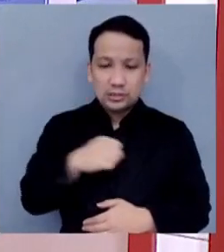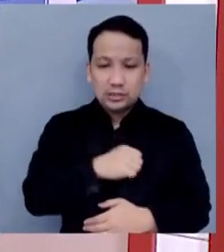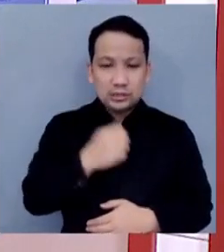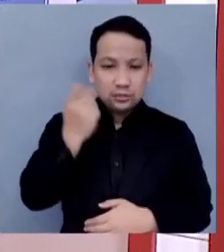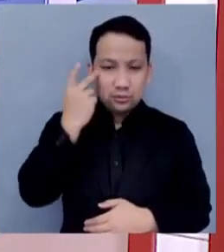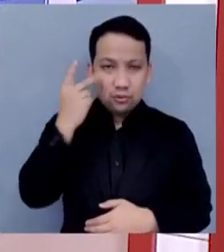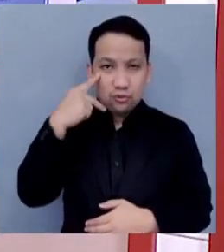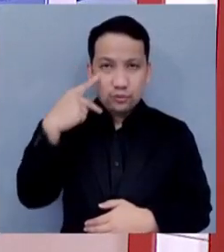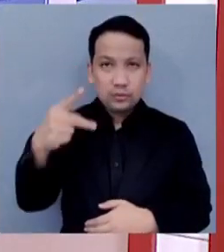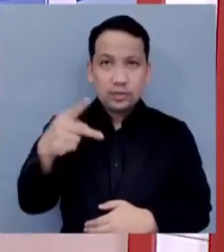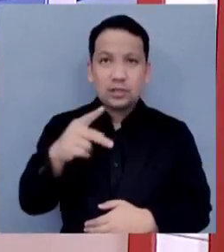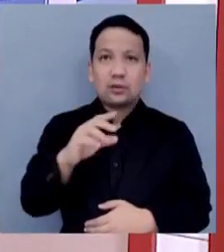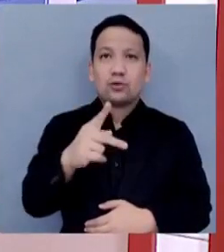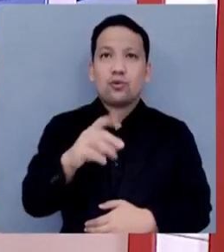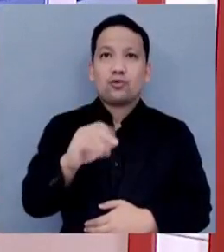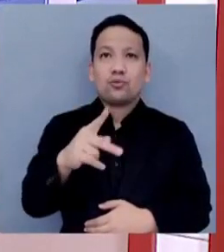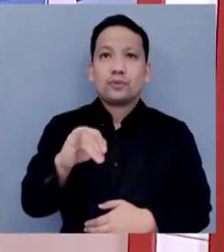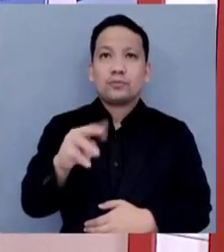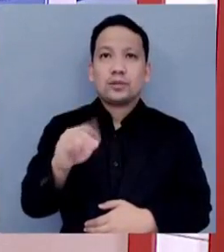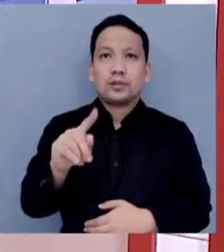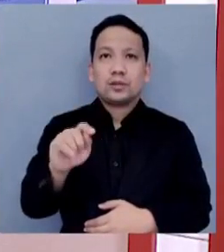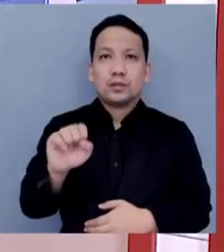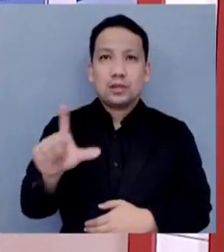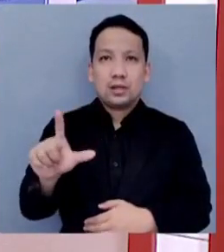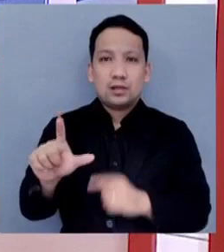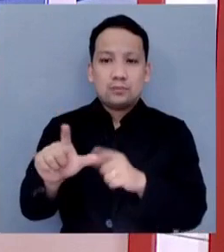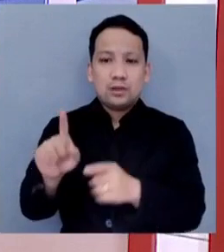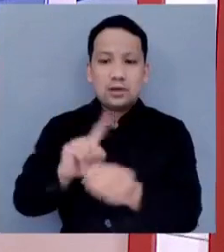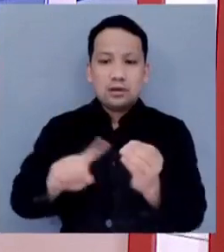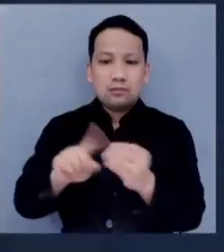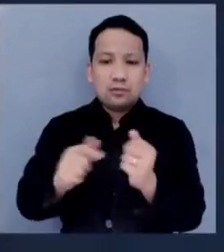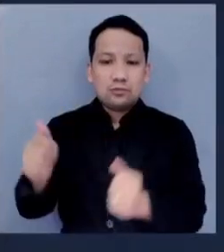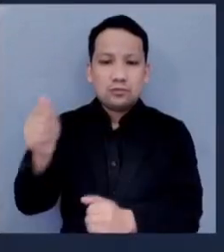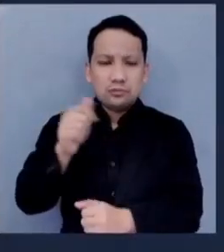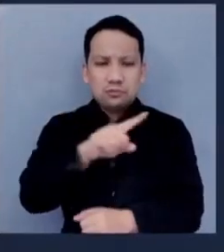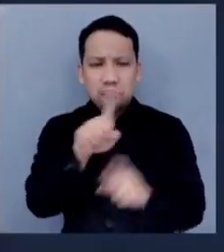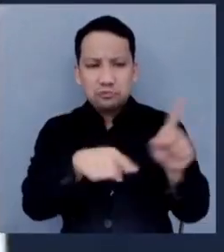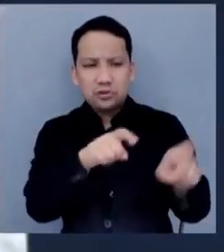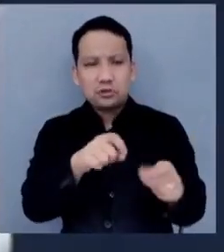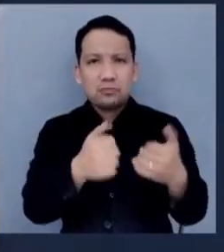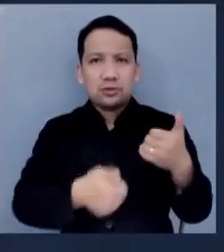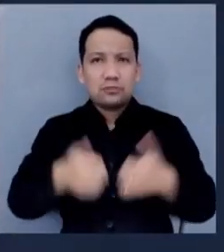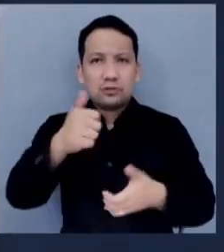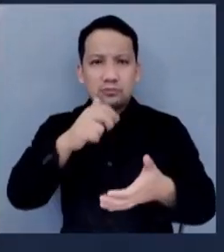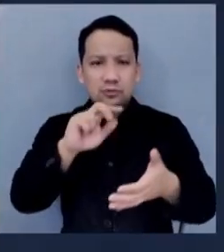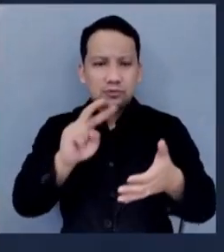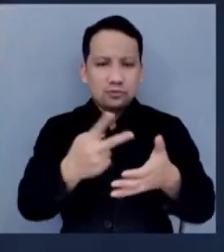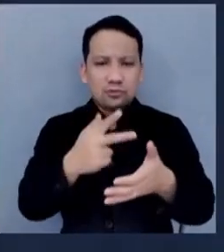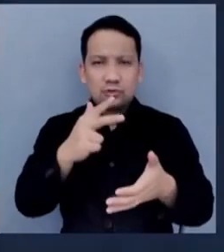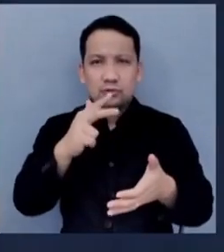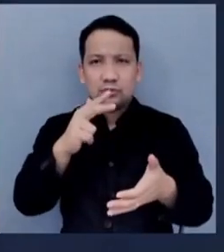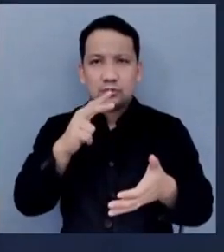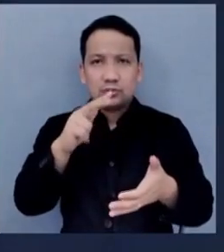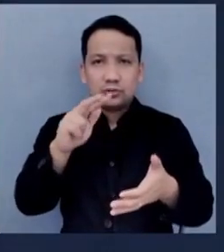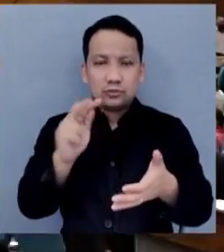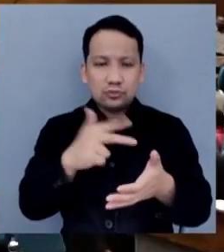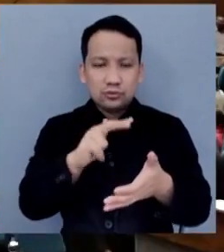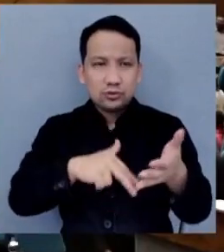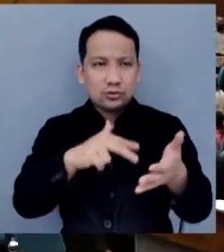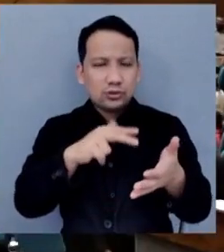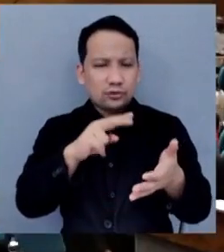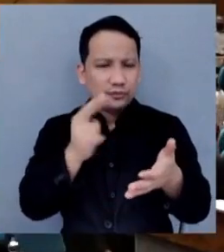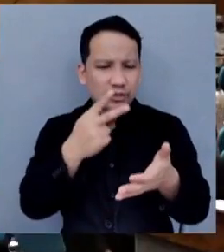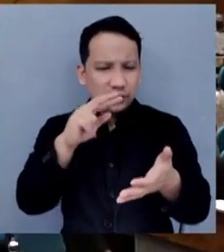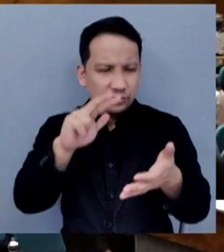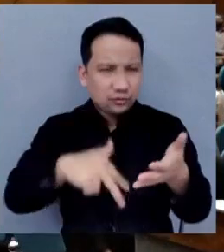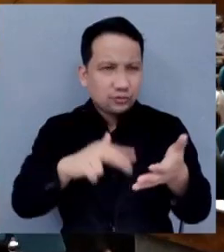can amend the Maharlika Fund bill when it was already passed on third and final reading. He says the revisions show the measure was